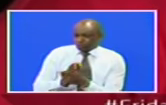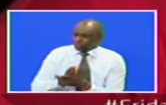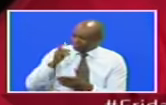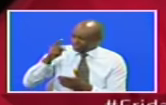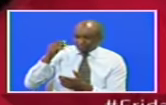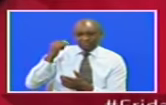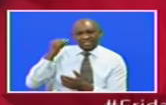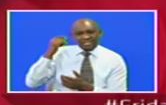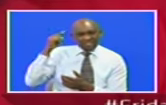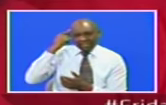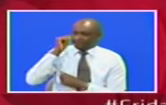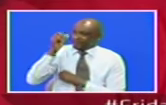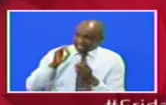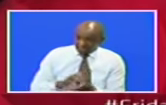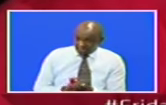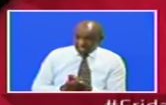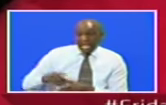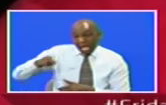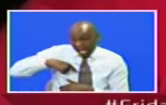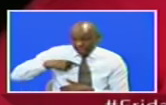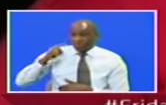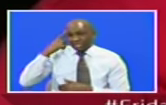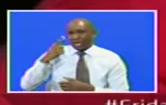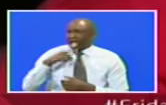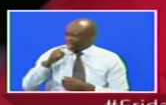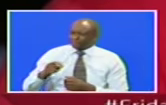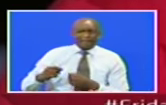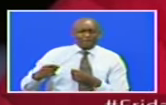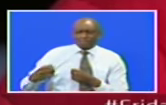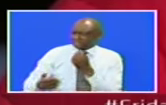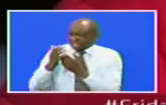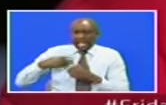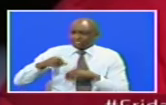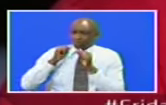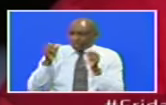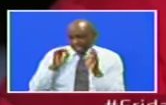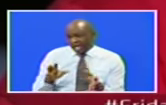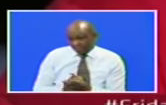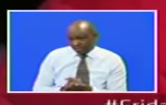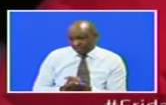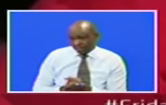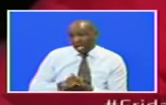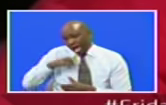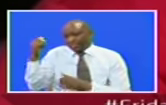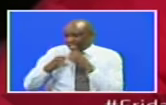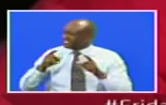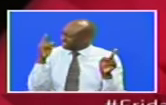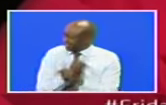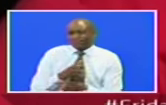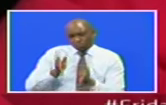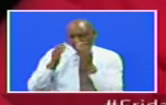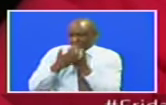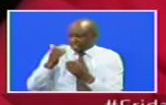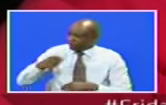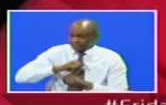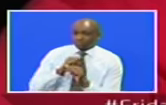bad system because we are normally handled in a very bad way. We service what other countries do.